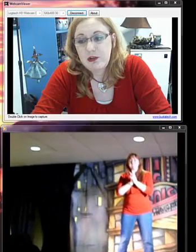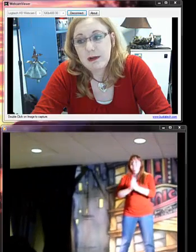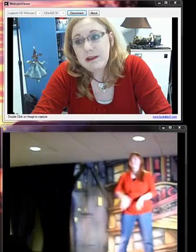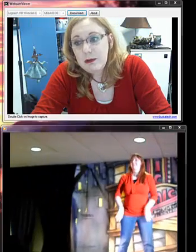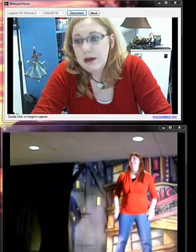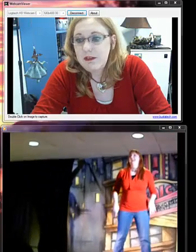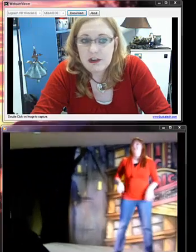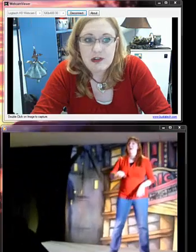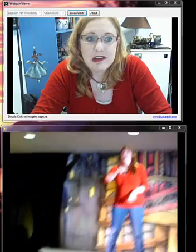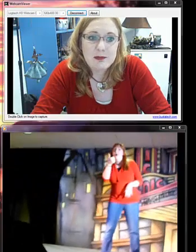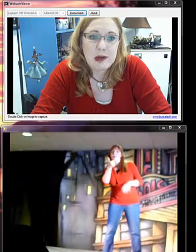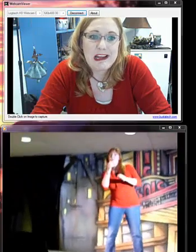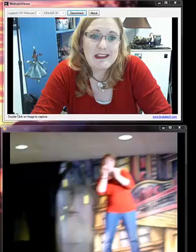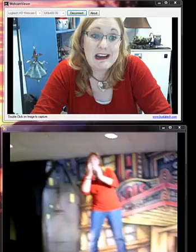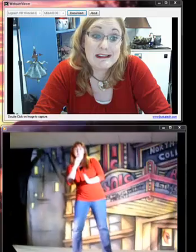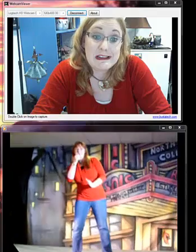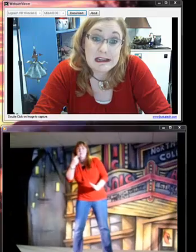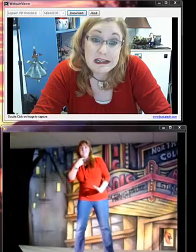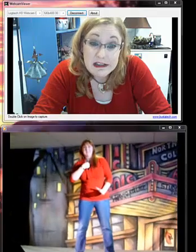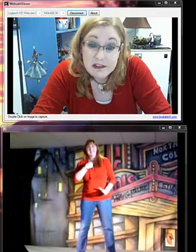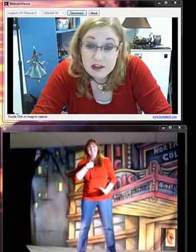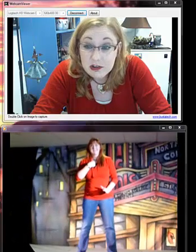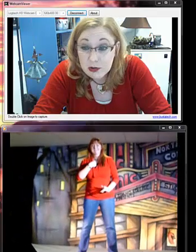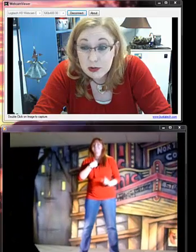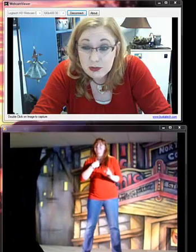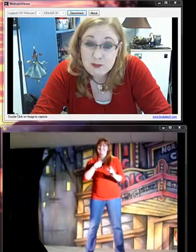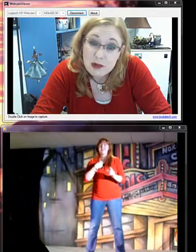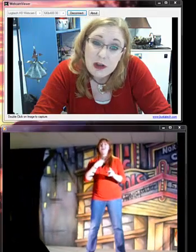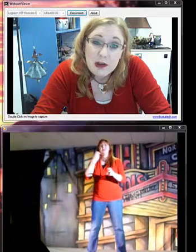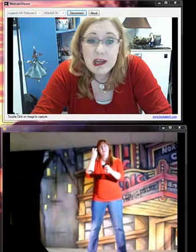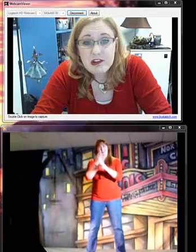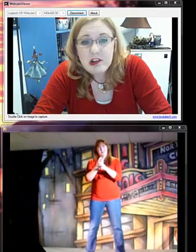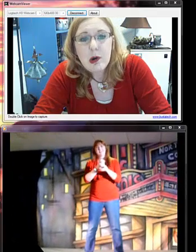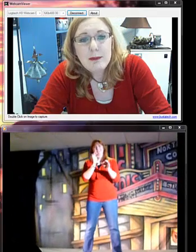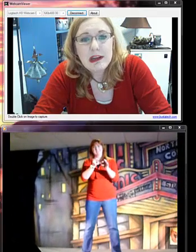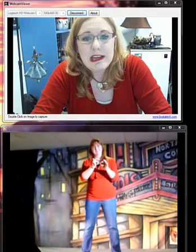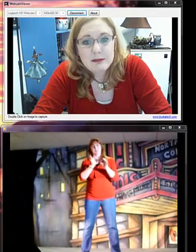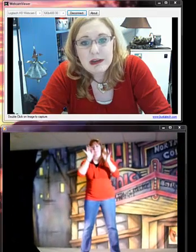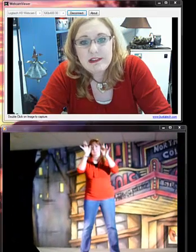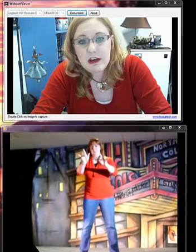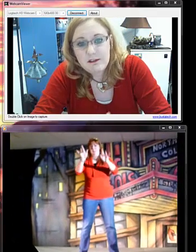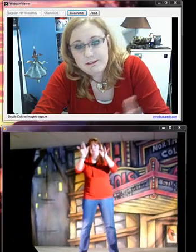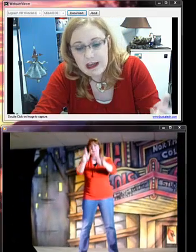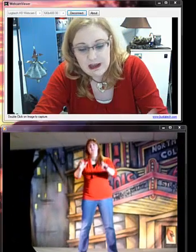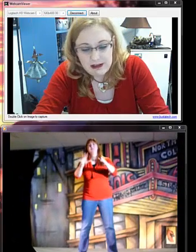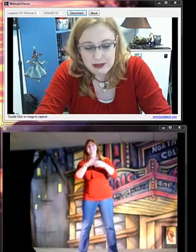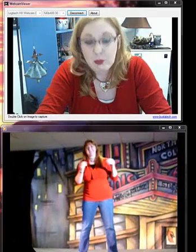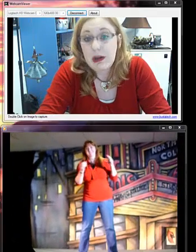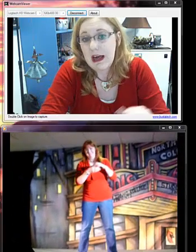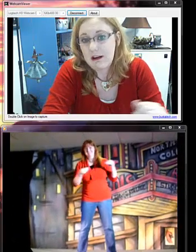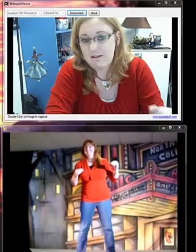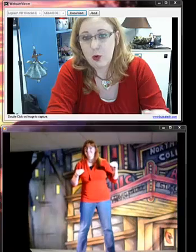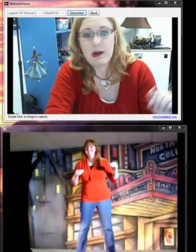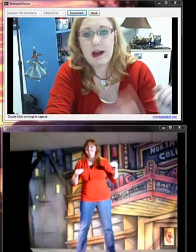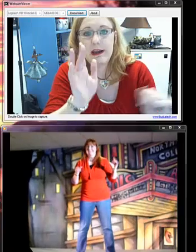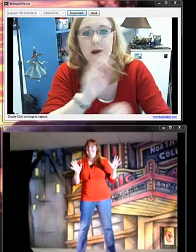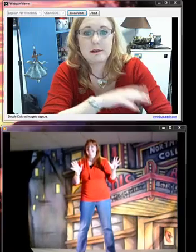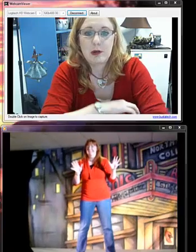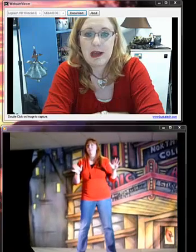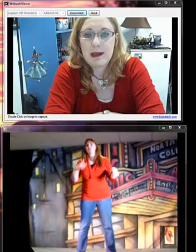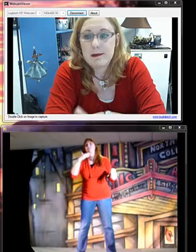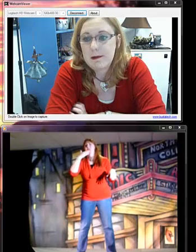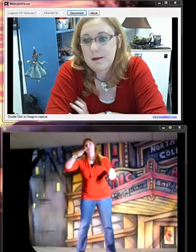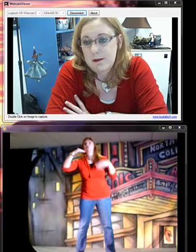Then I do a little bit of extra explaining that I didn't need to do. Okay, so I'm going to give myself a 3 out of 4 right